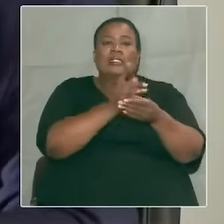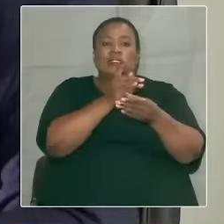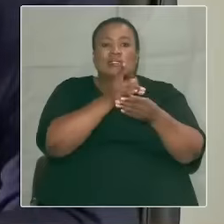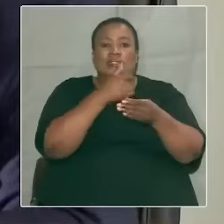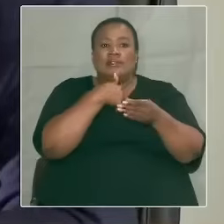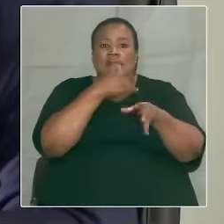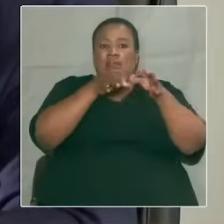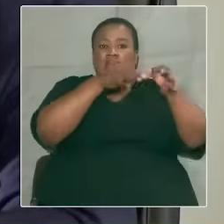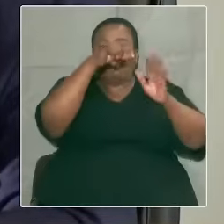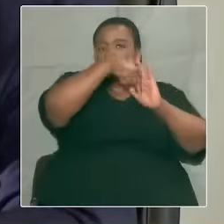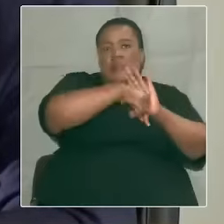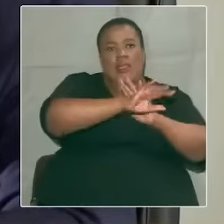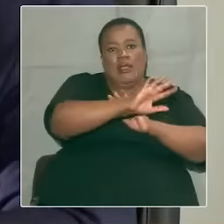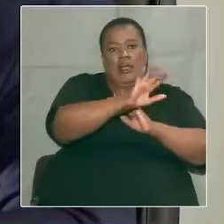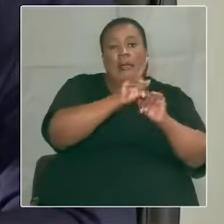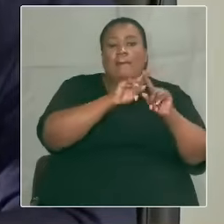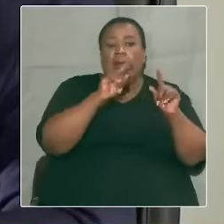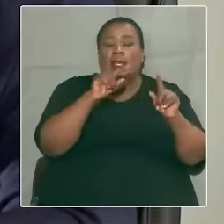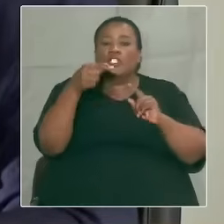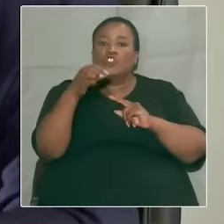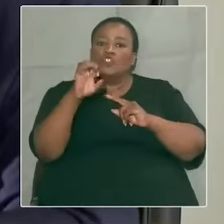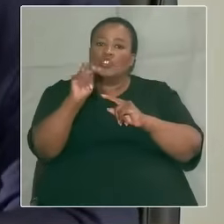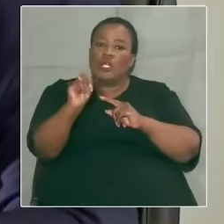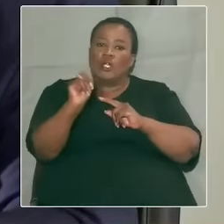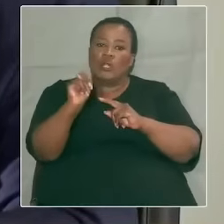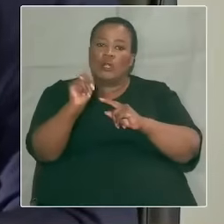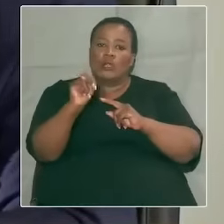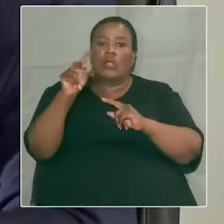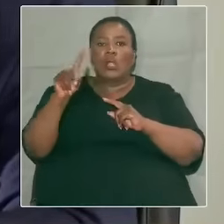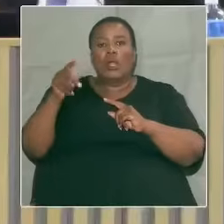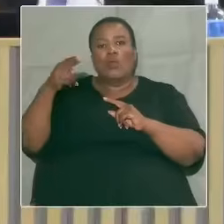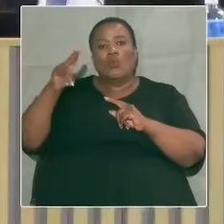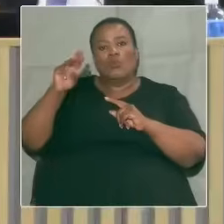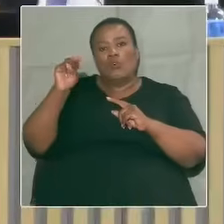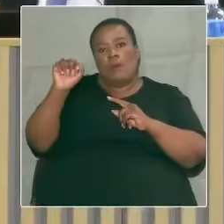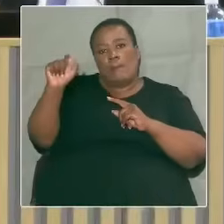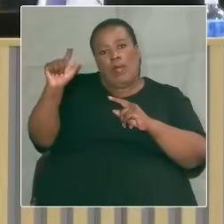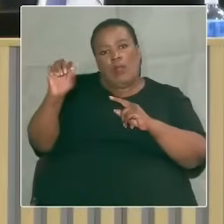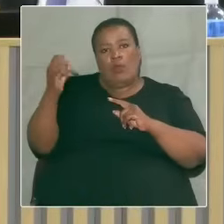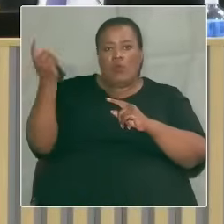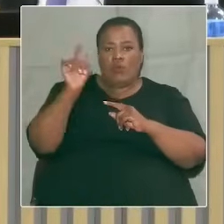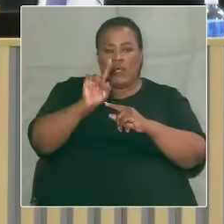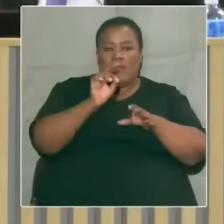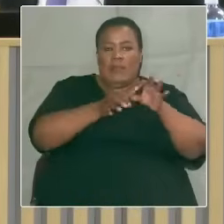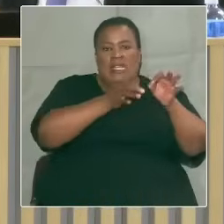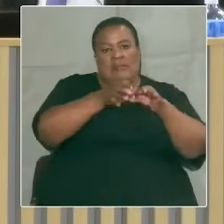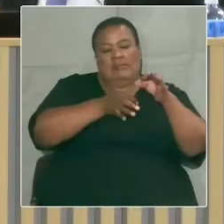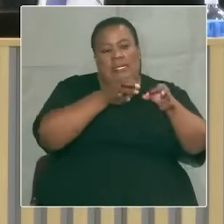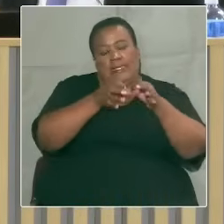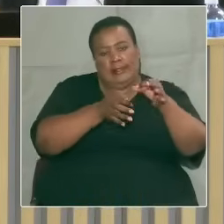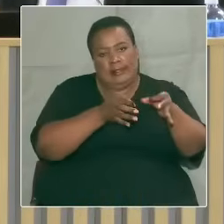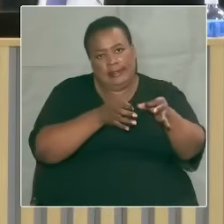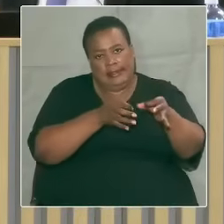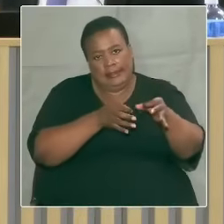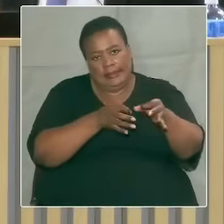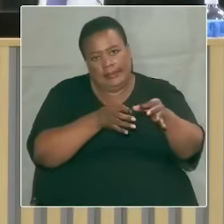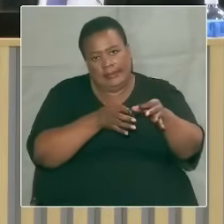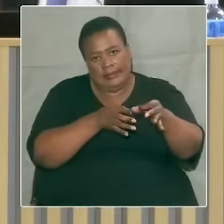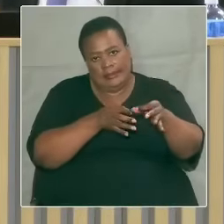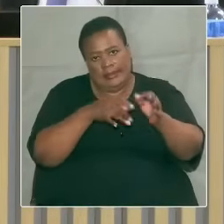for General Khumalo to come and explain the detailed difference between the two. Don't want to conclude on that